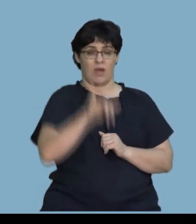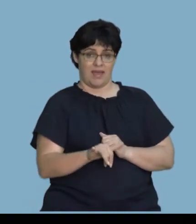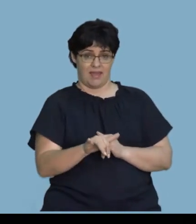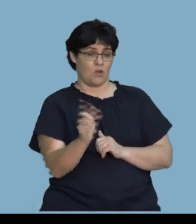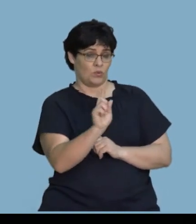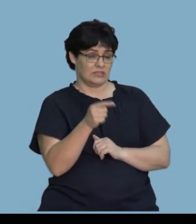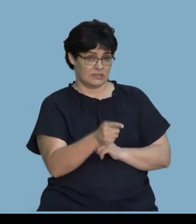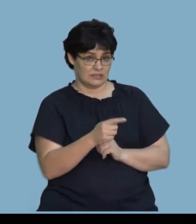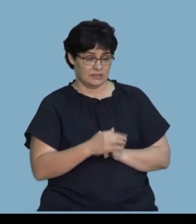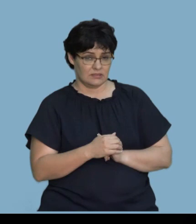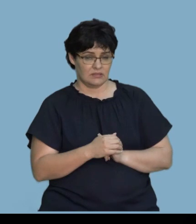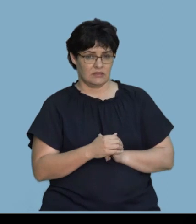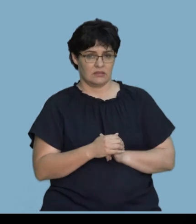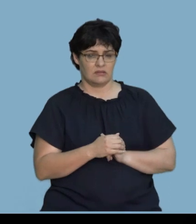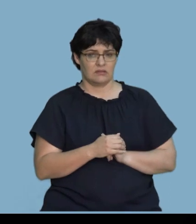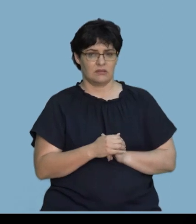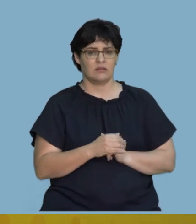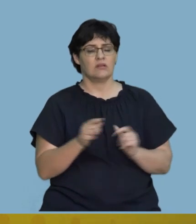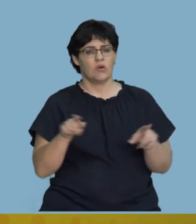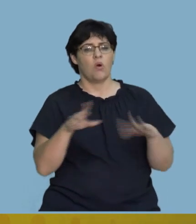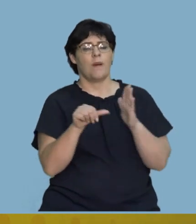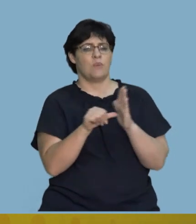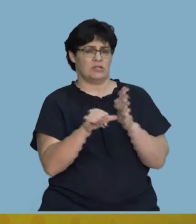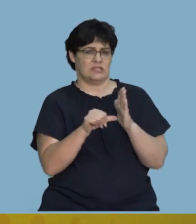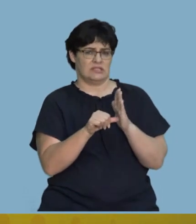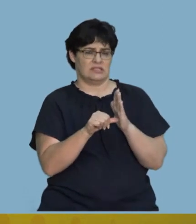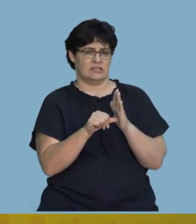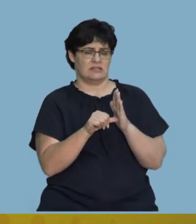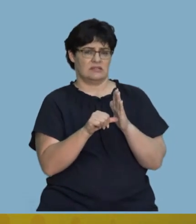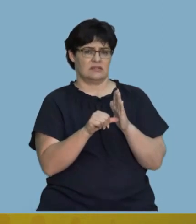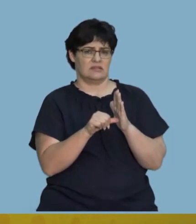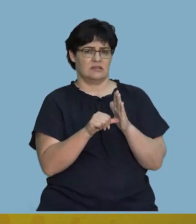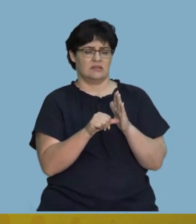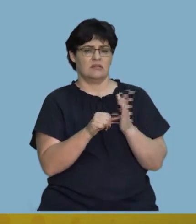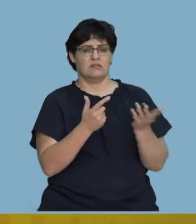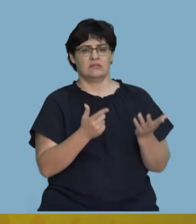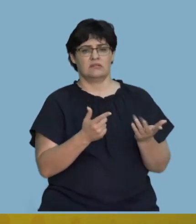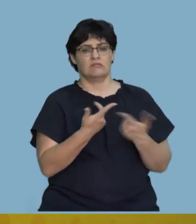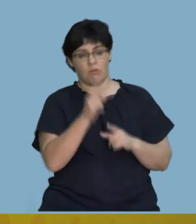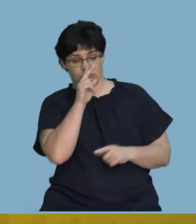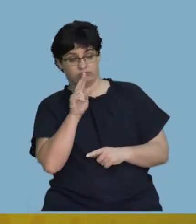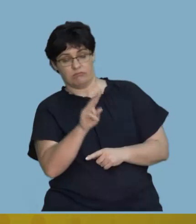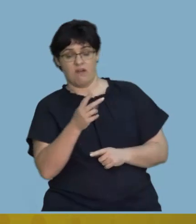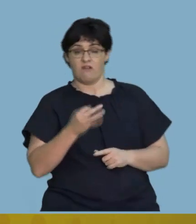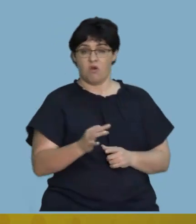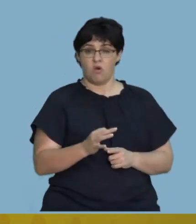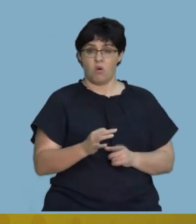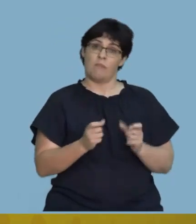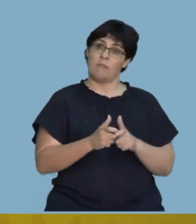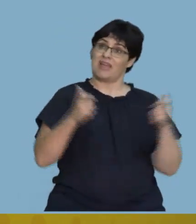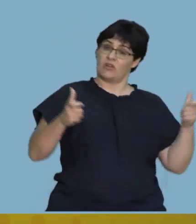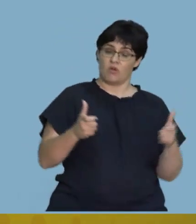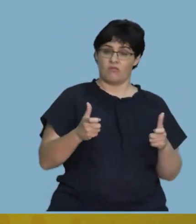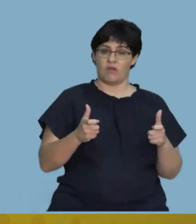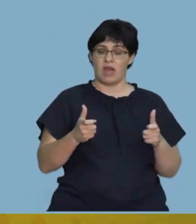the learners, it's also important that you know, we are not looking for the magnitude of the electrostatic